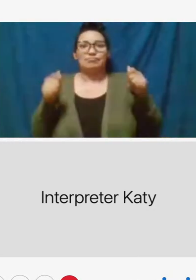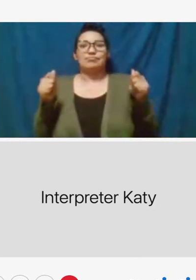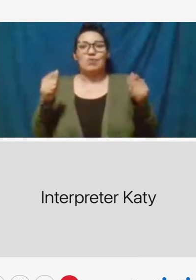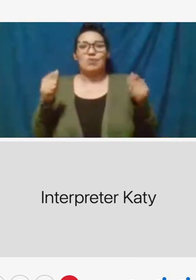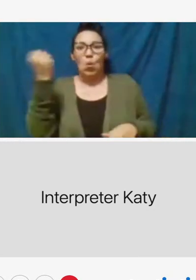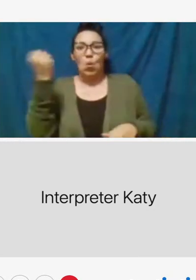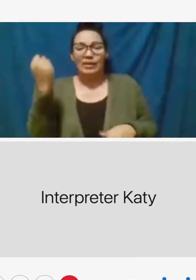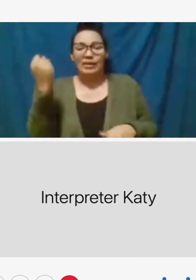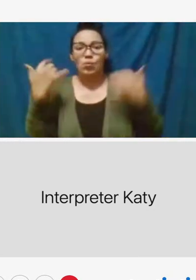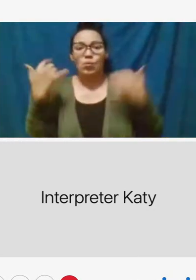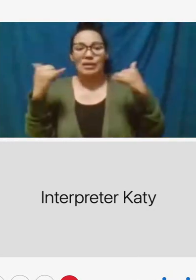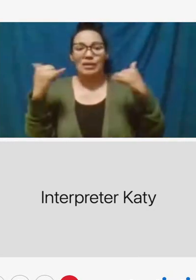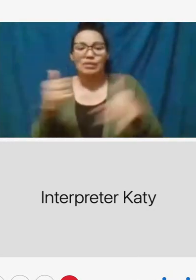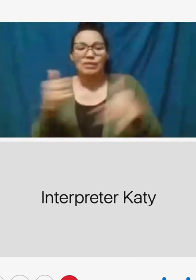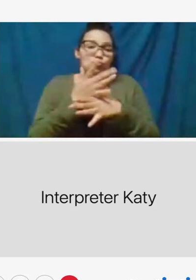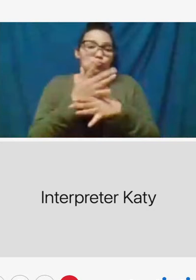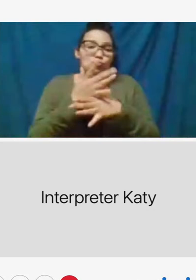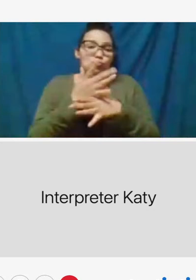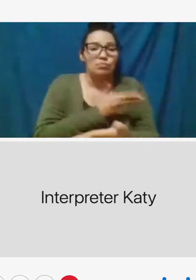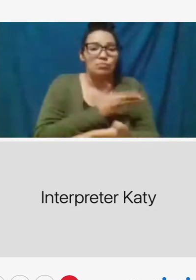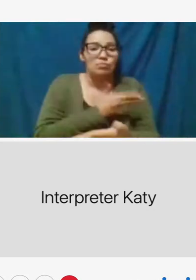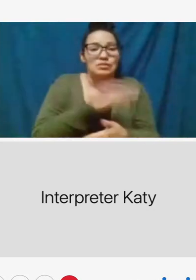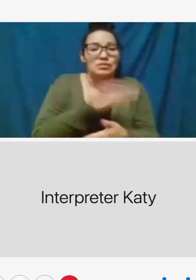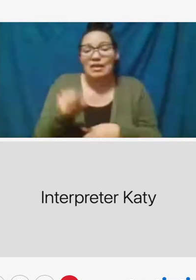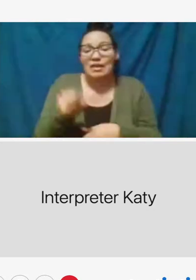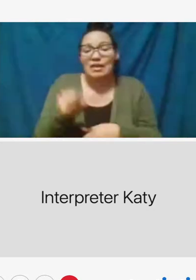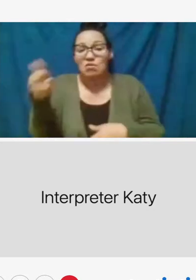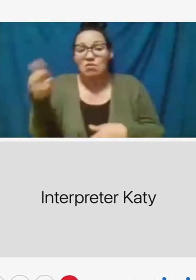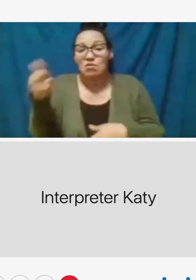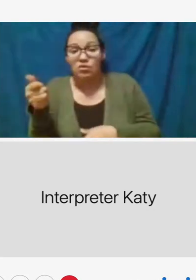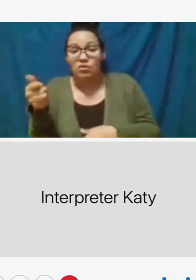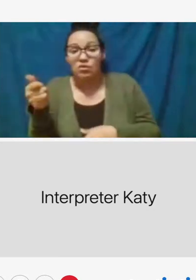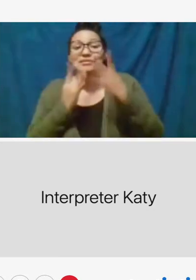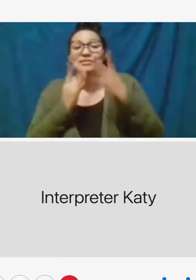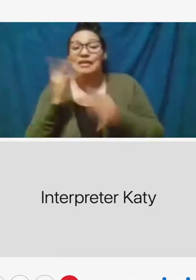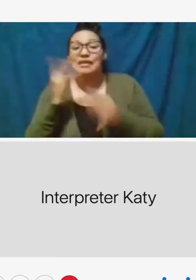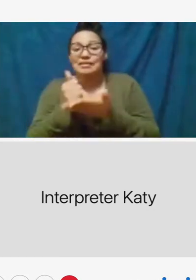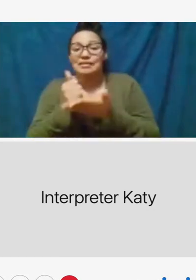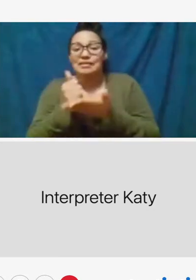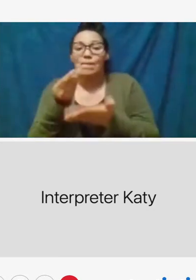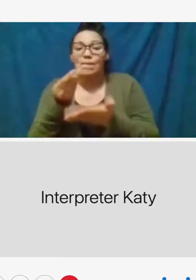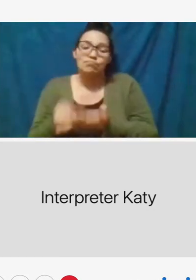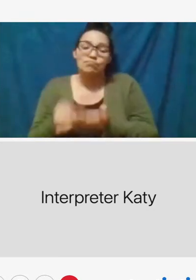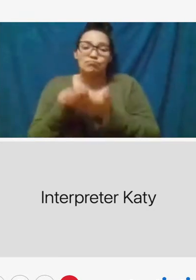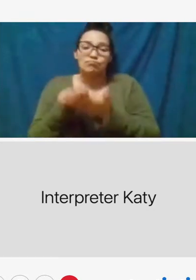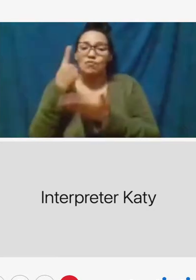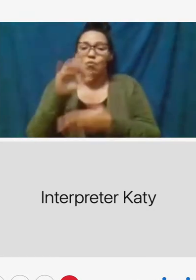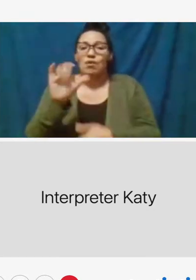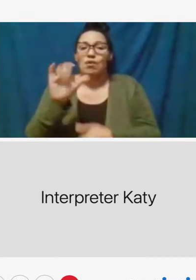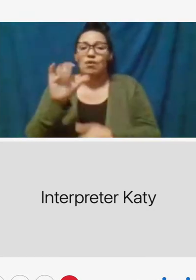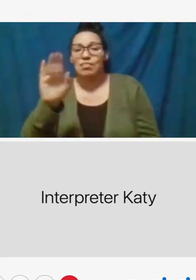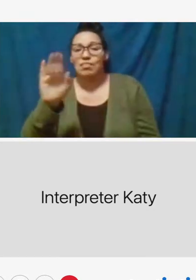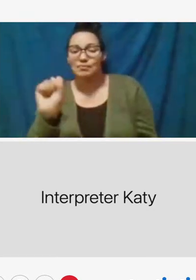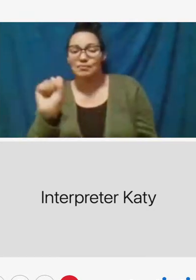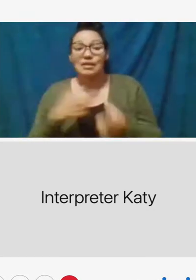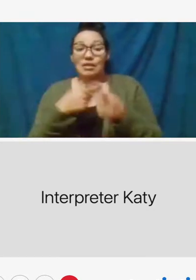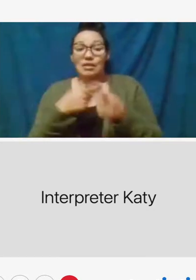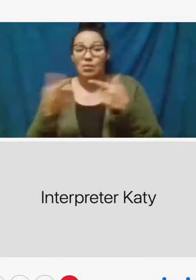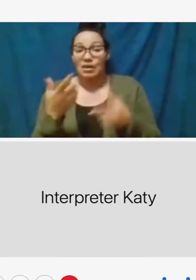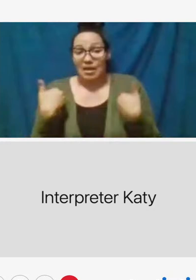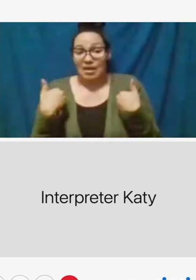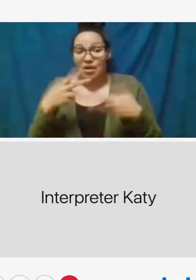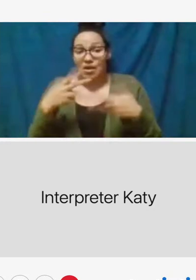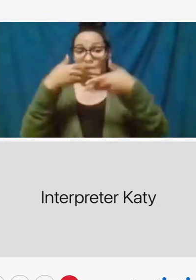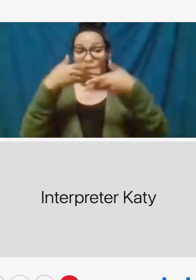club sold snacks to raise funds for their clubs the following week we had our Halloween costume contest at lunch